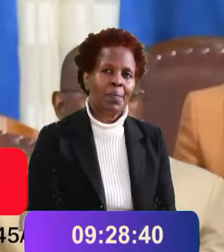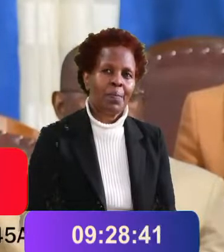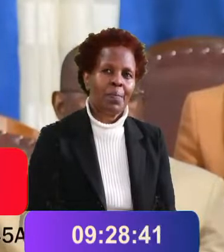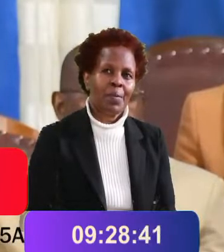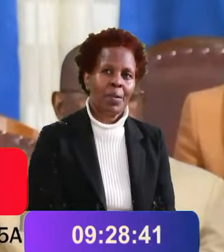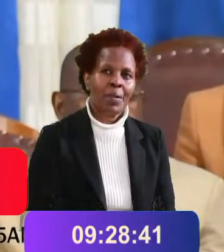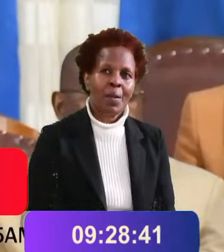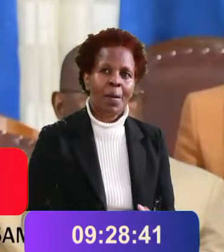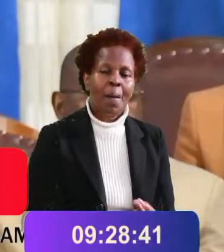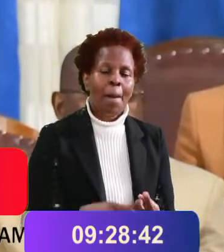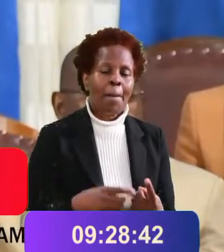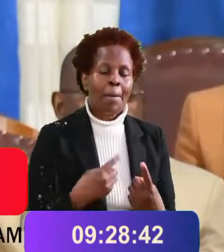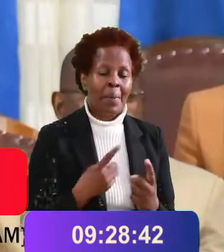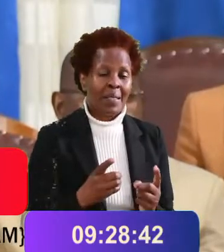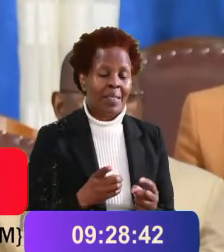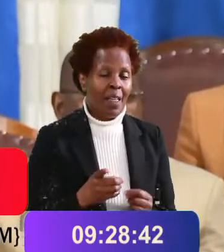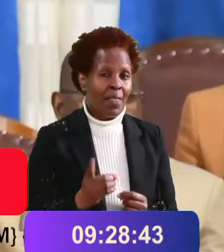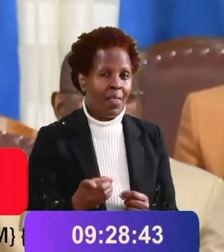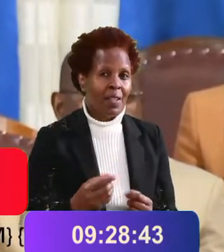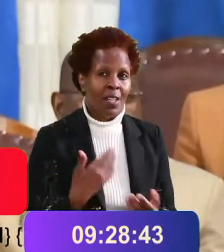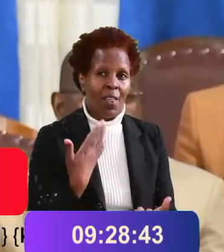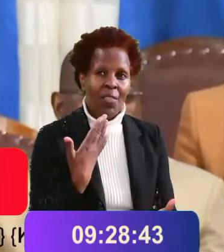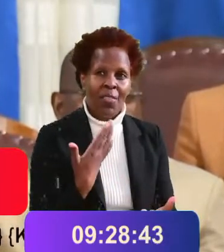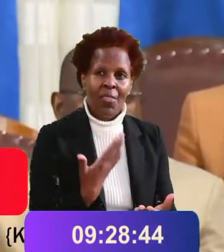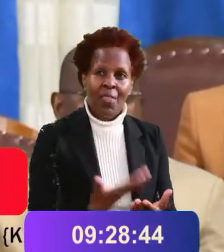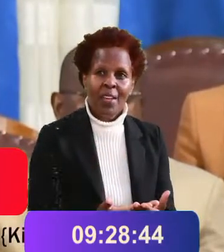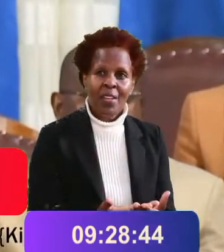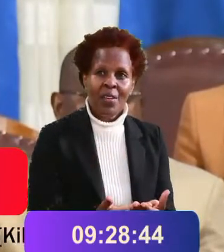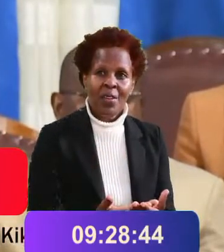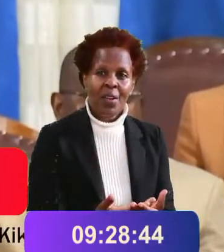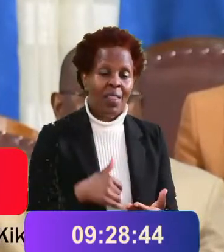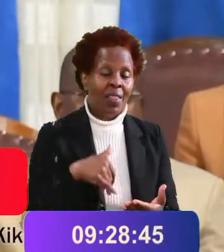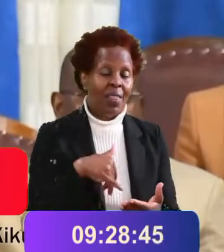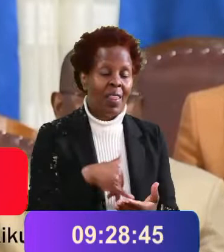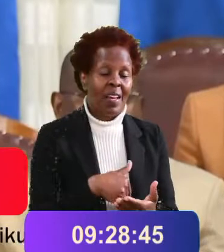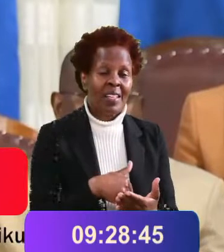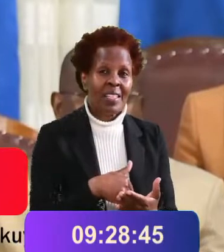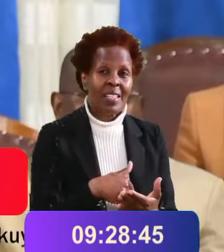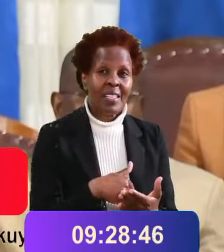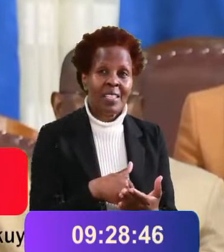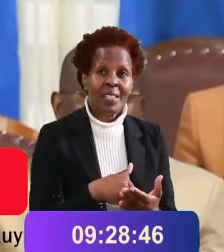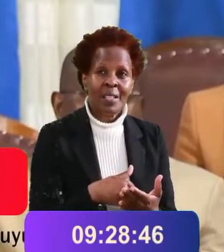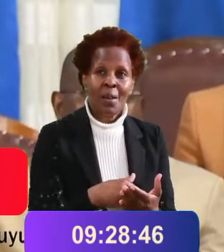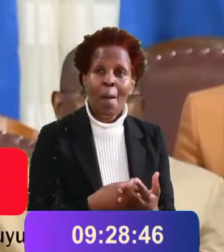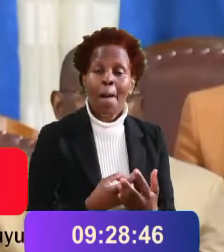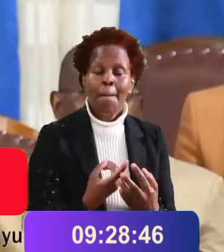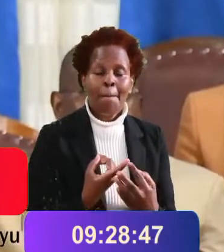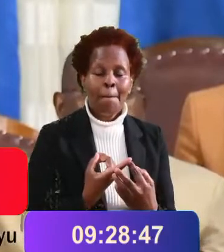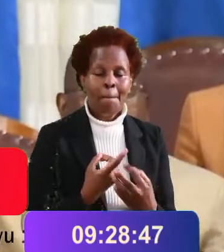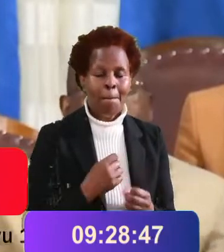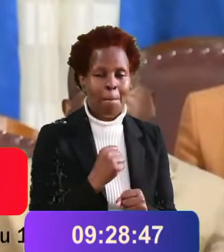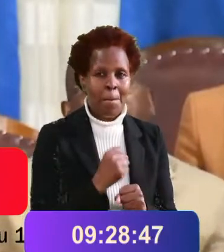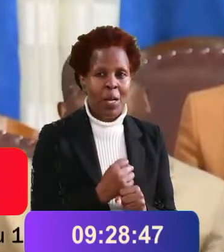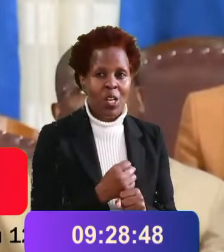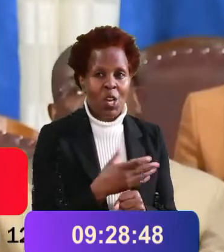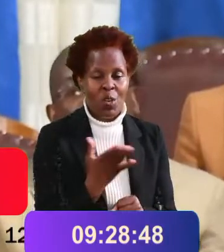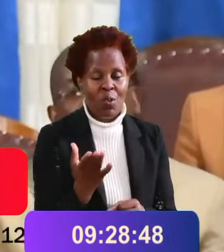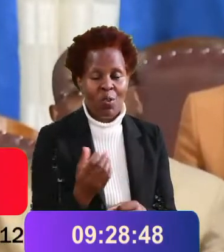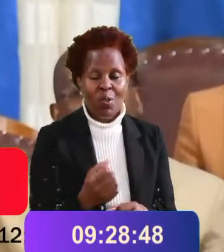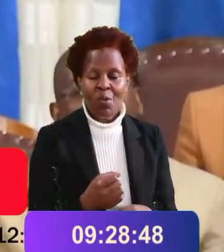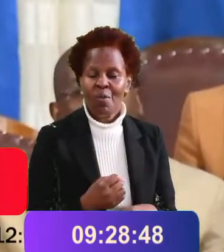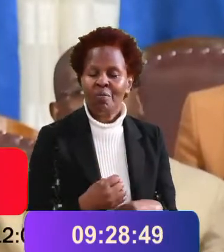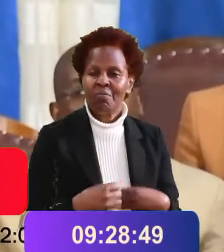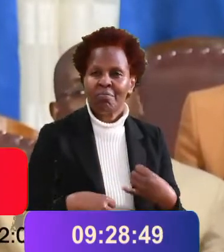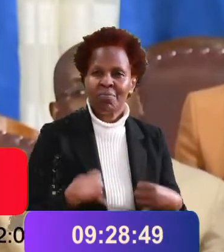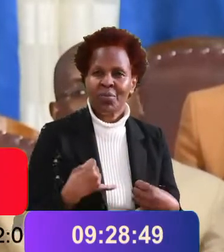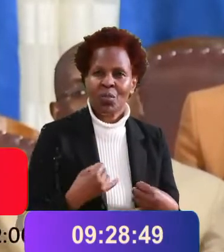But it is this thank you that begins to stabilize our heartbeats. We offer